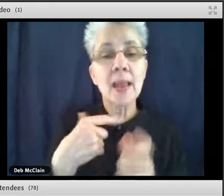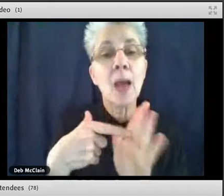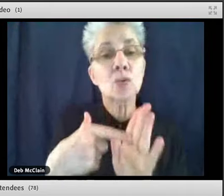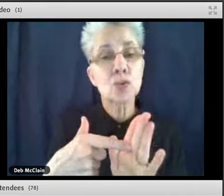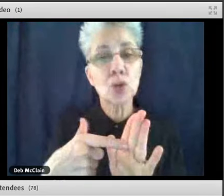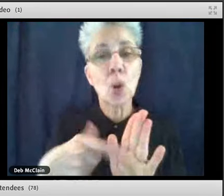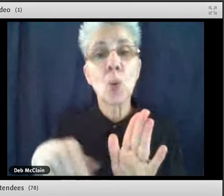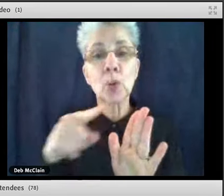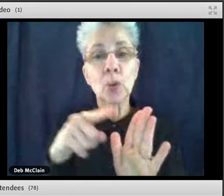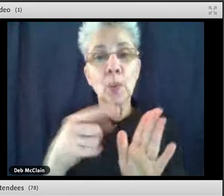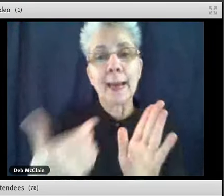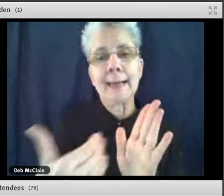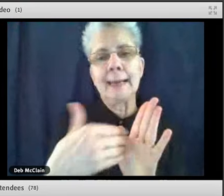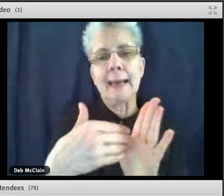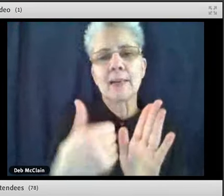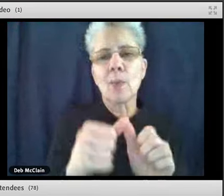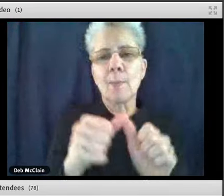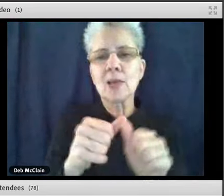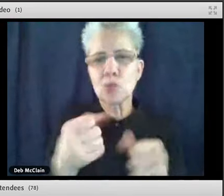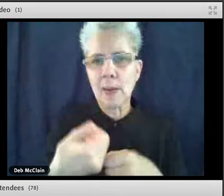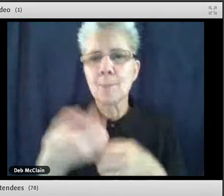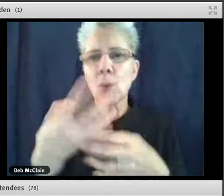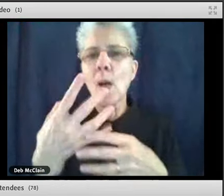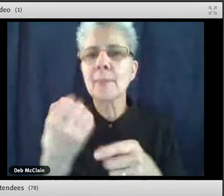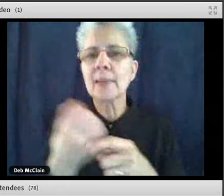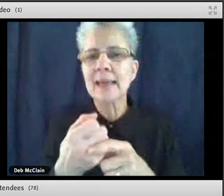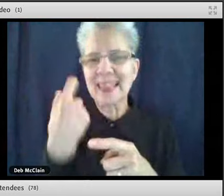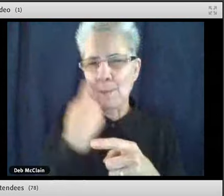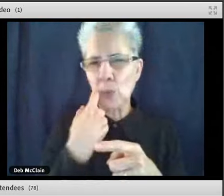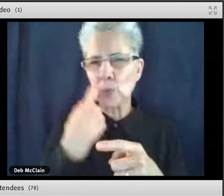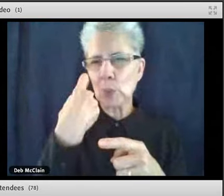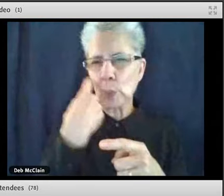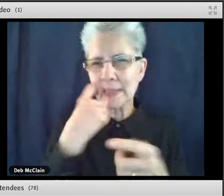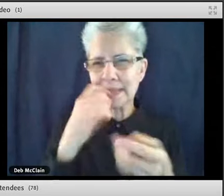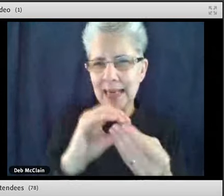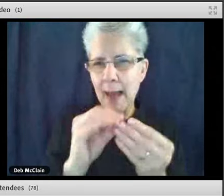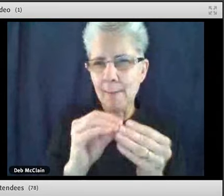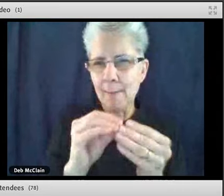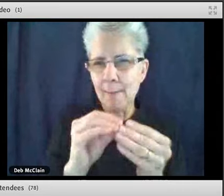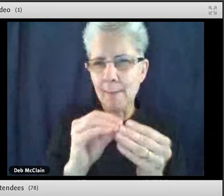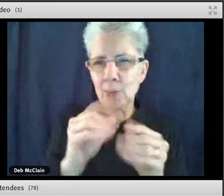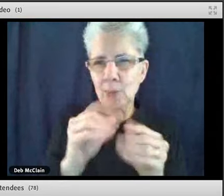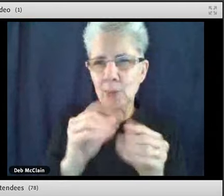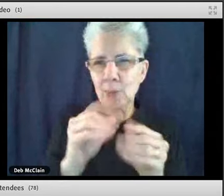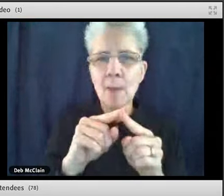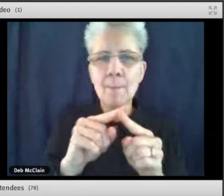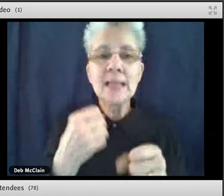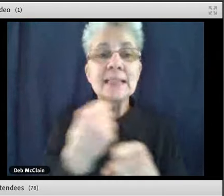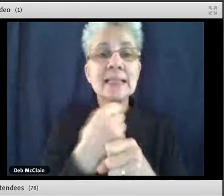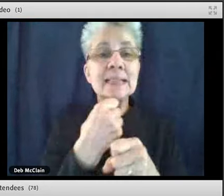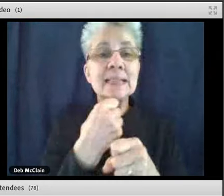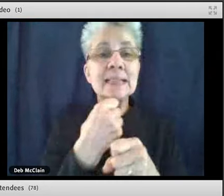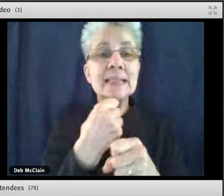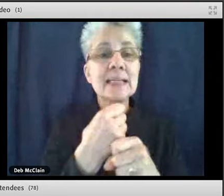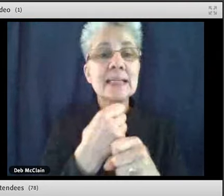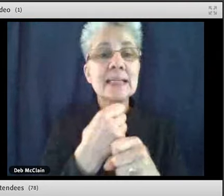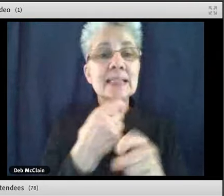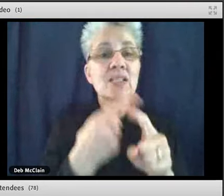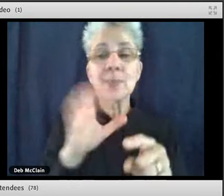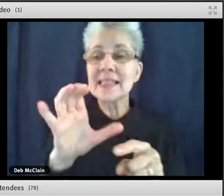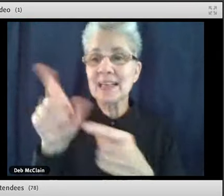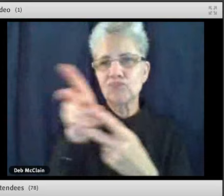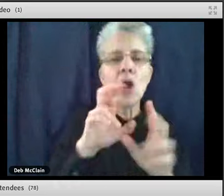latest. But this is taking statistics from the CDC, from the World Health Organization. You can see down at the bottom, they've got